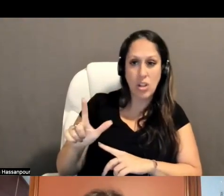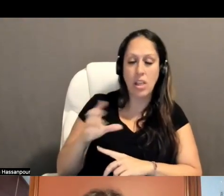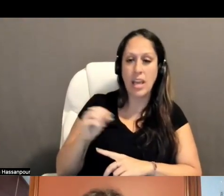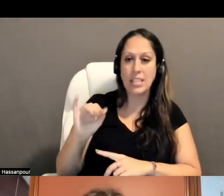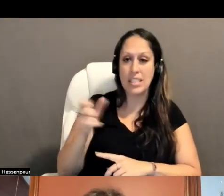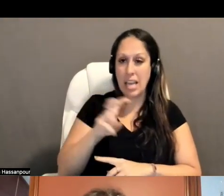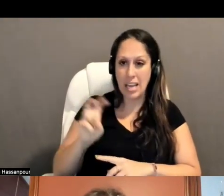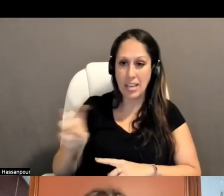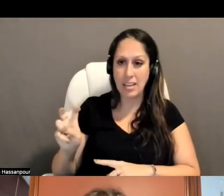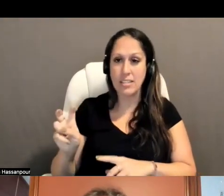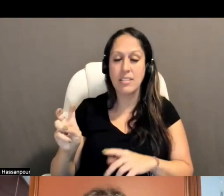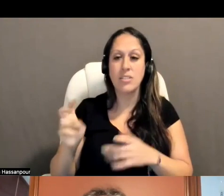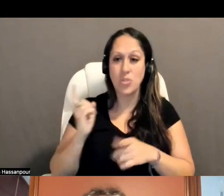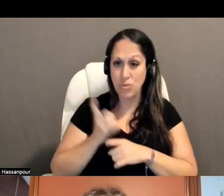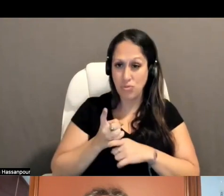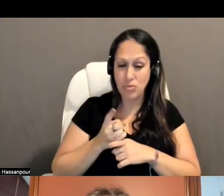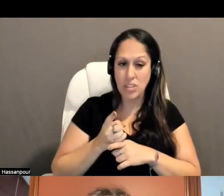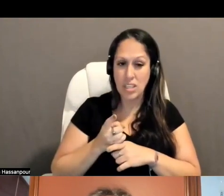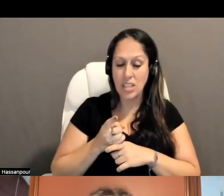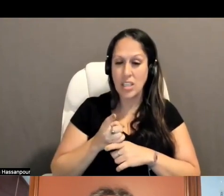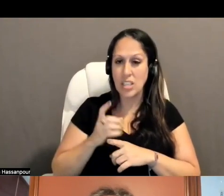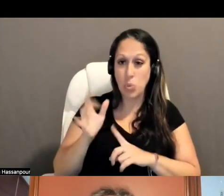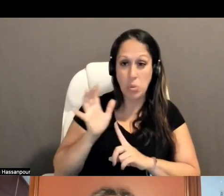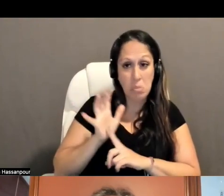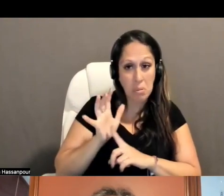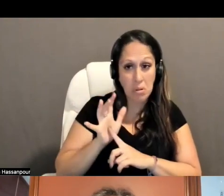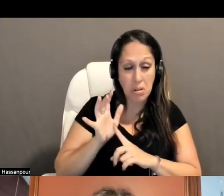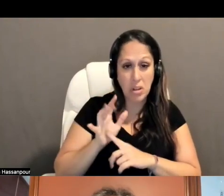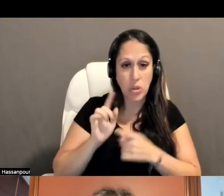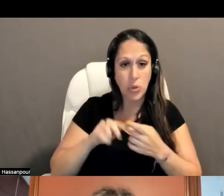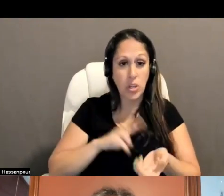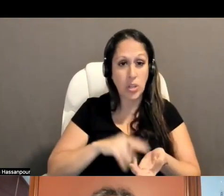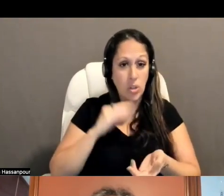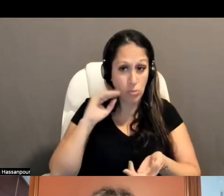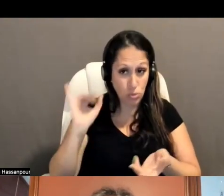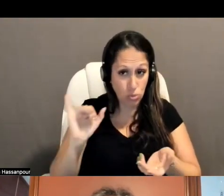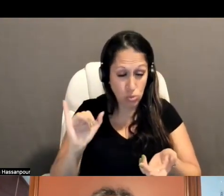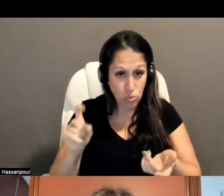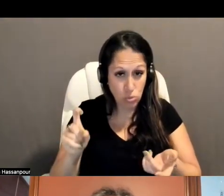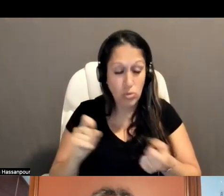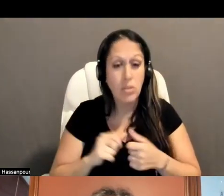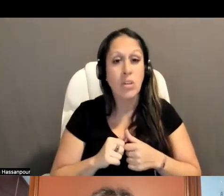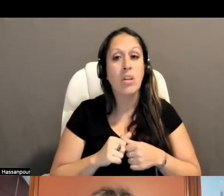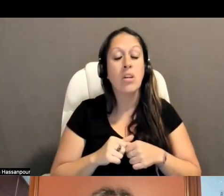or popular songs to the nursing homes, do you?